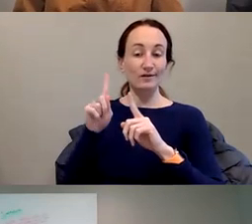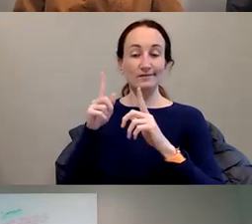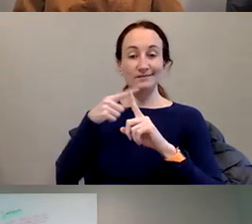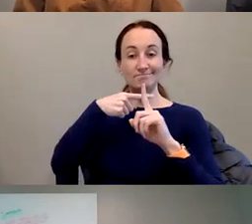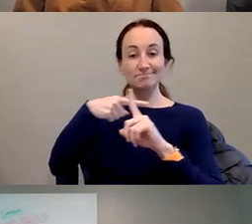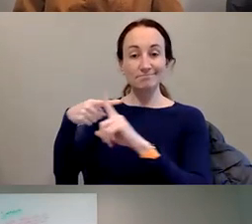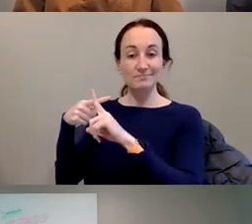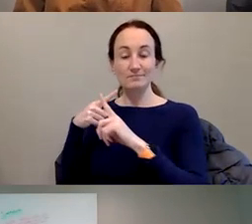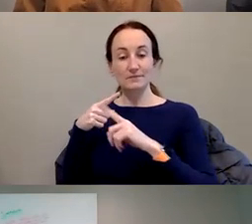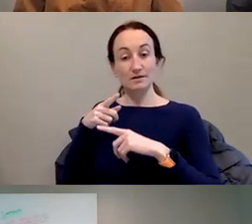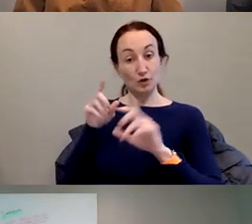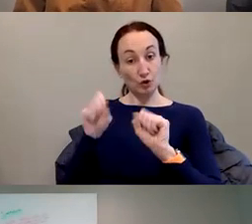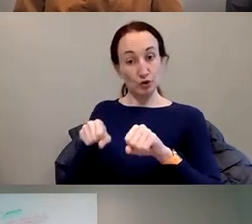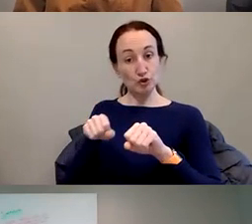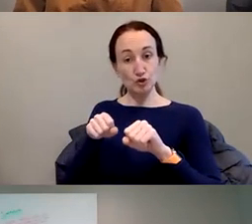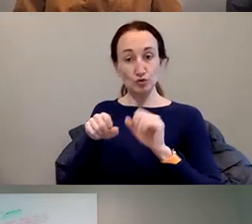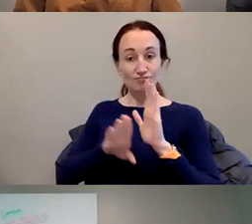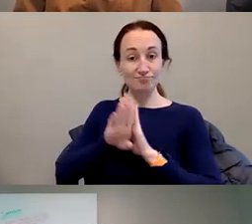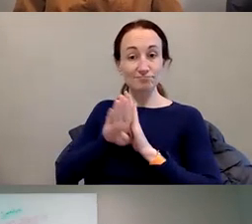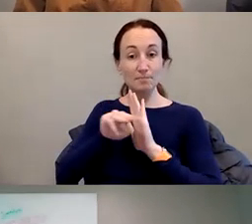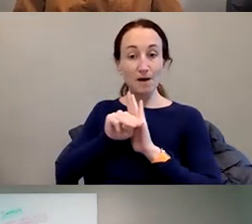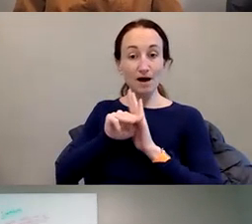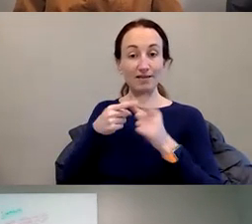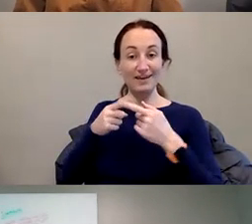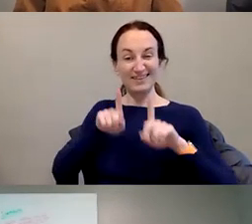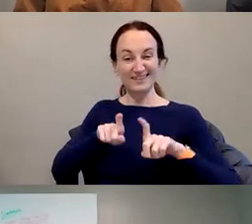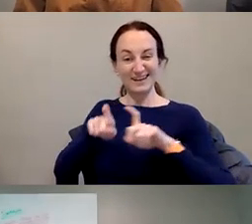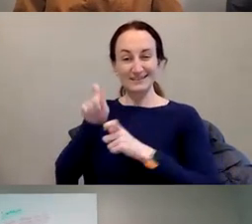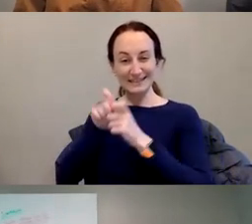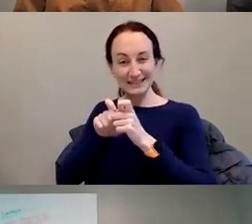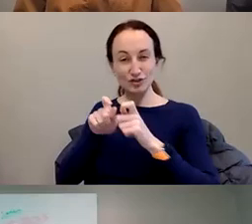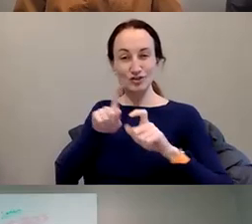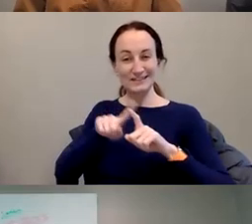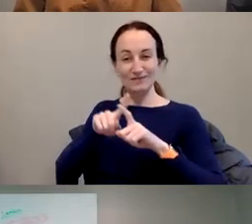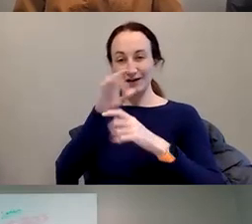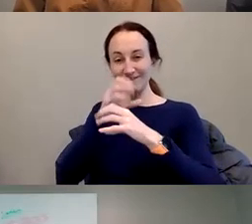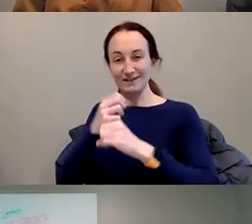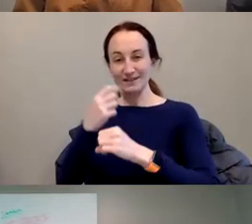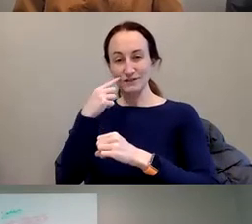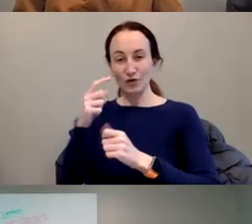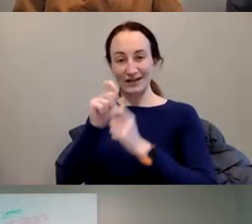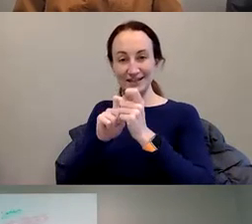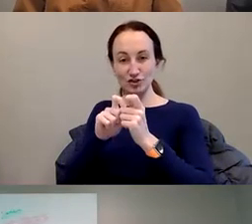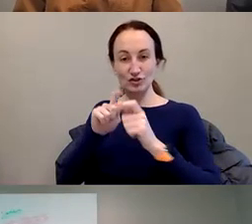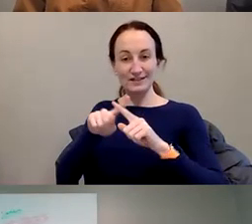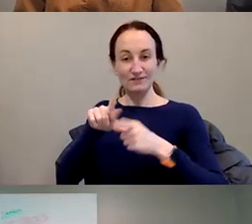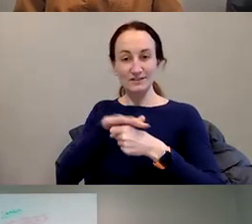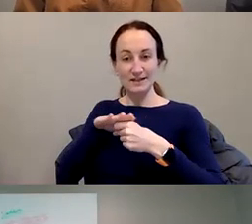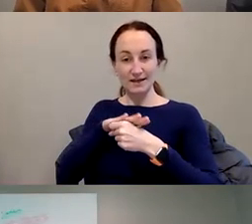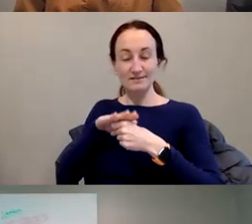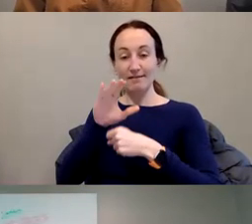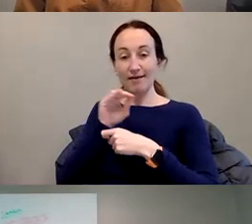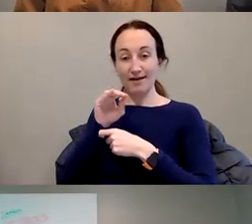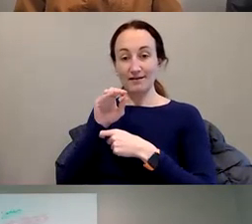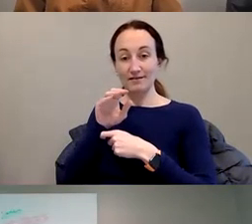possible to iterate through a model and then test like each of those different like affinities for each of those different sites? And